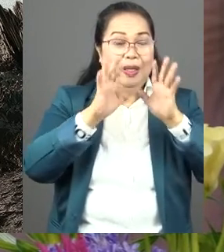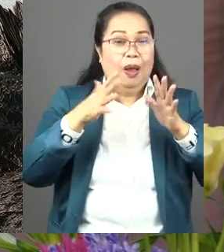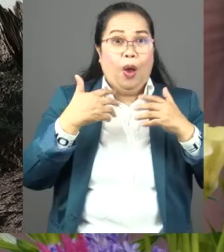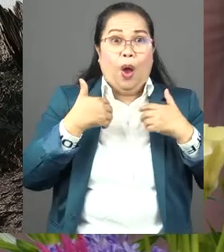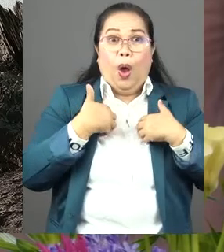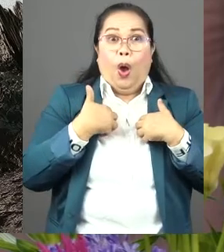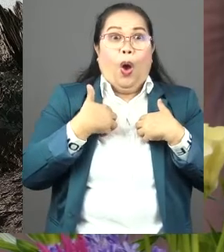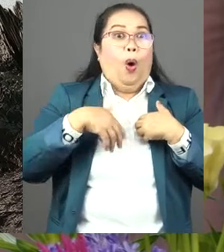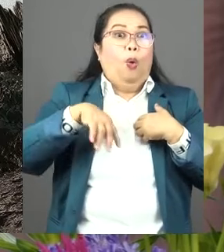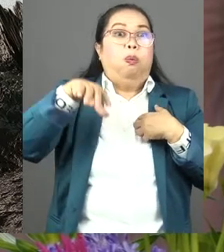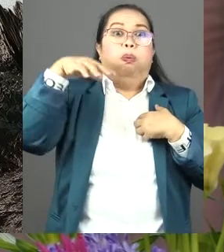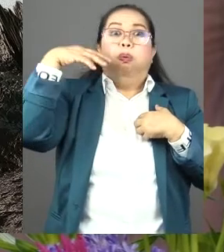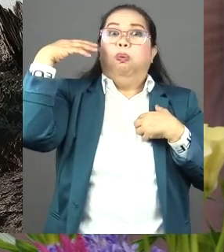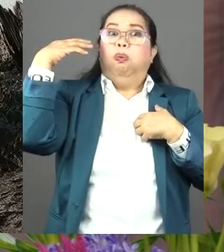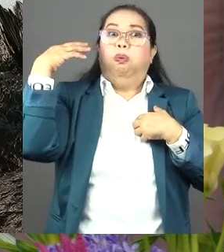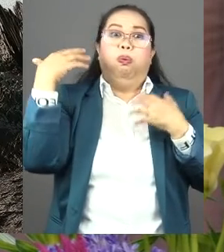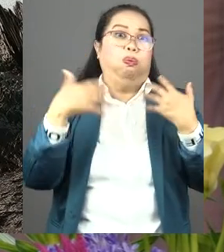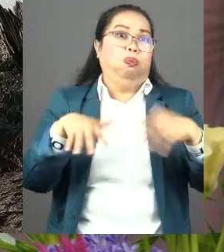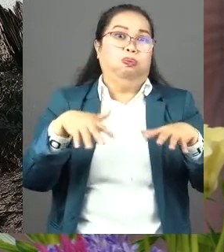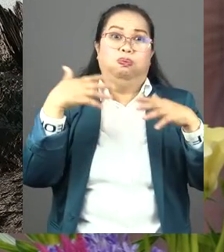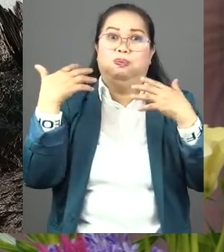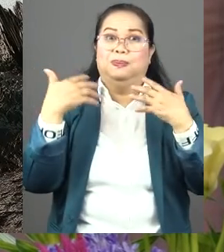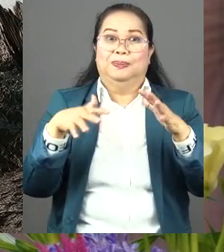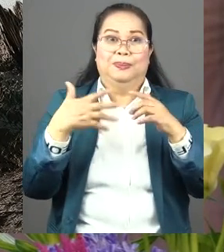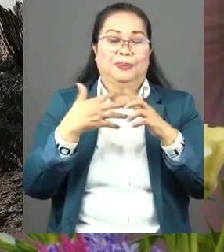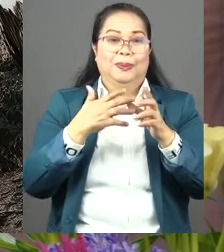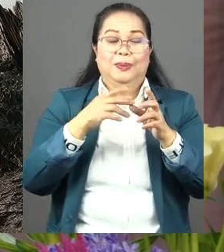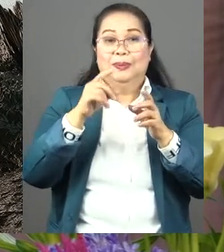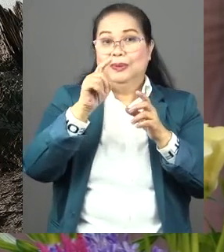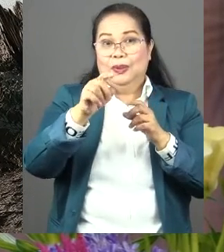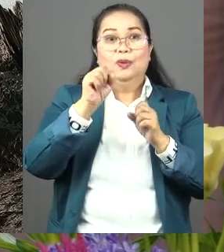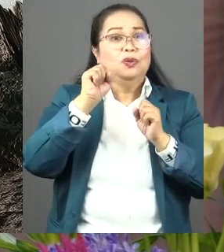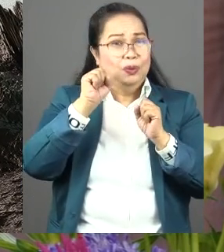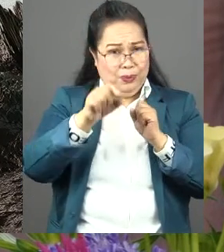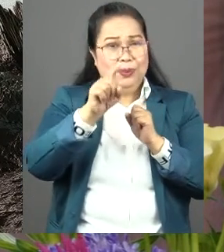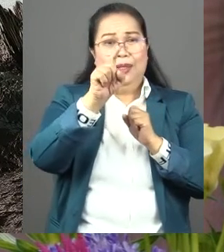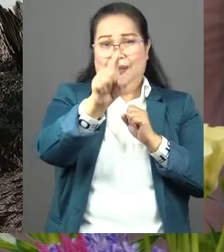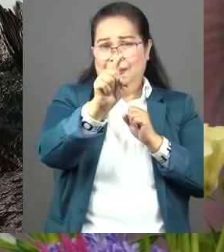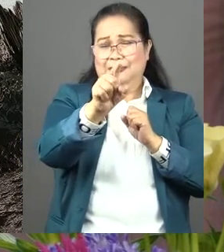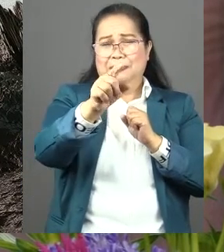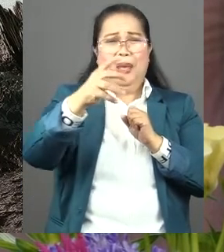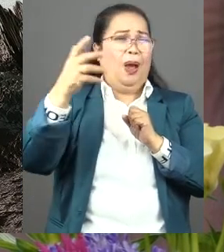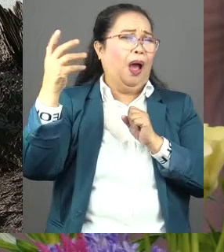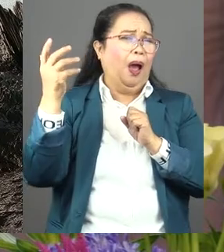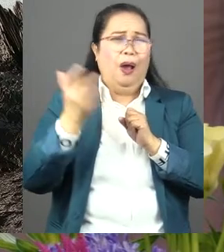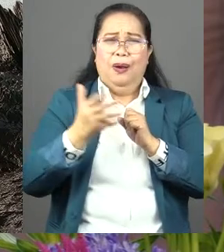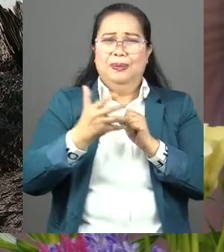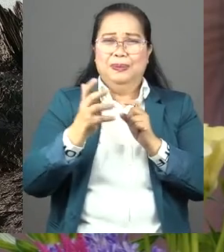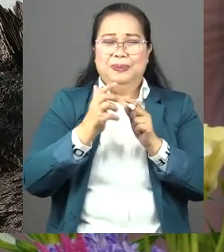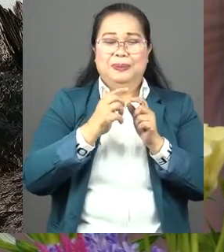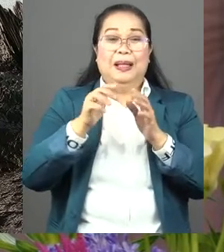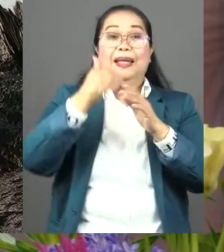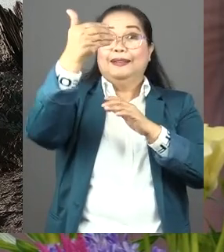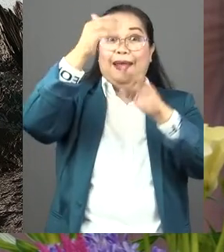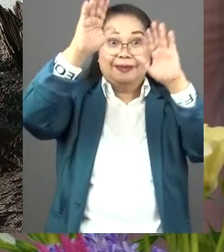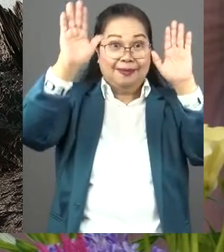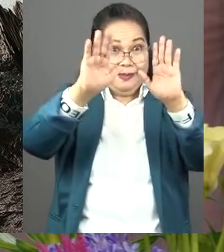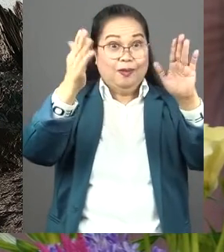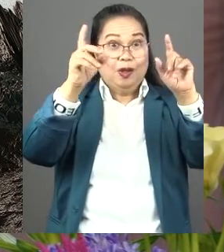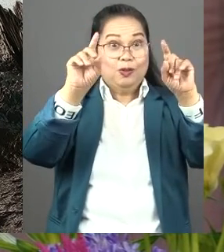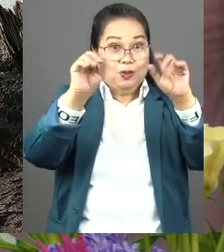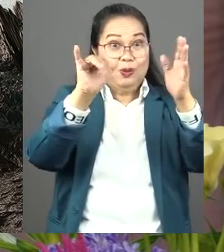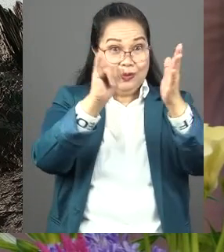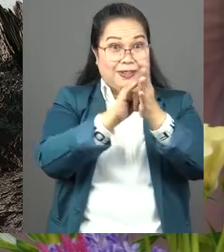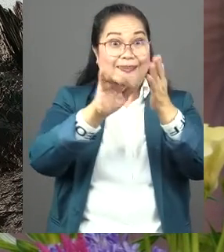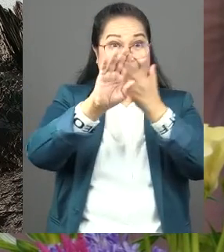away. Because, friends, you really can be a blessing. Next Sunday, let's do that again. In